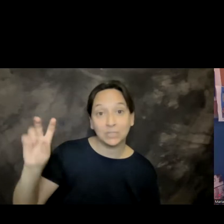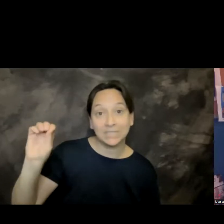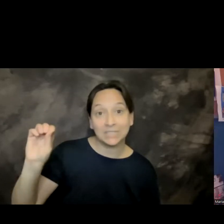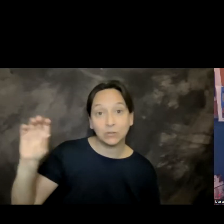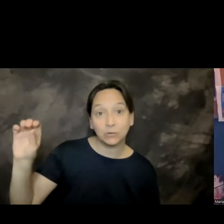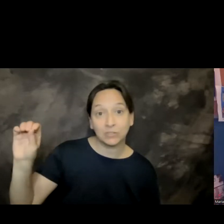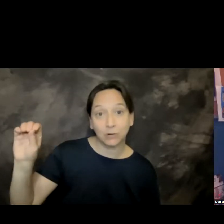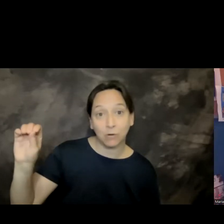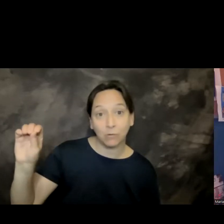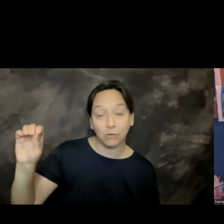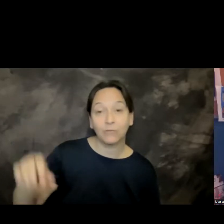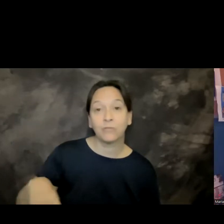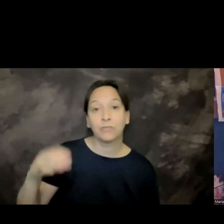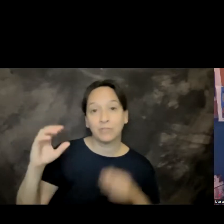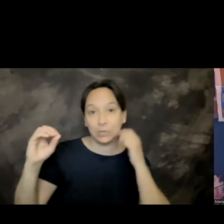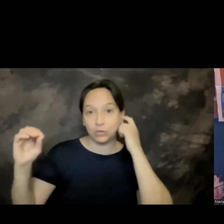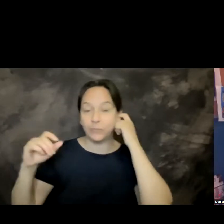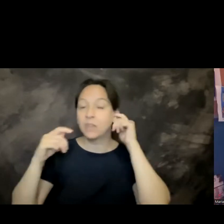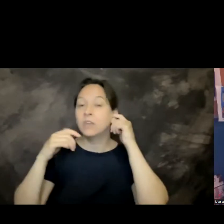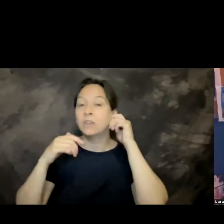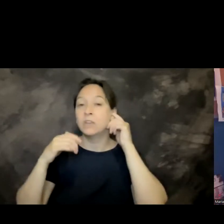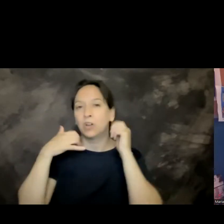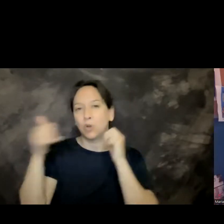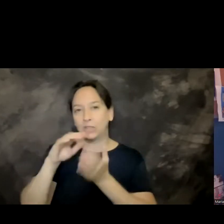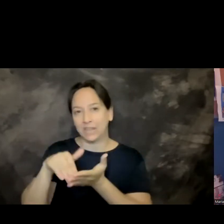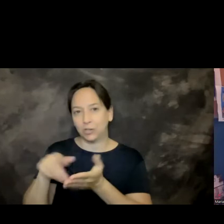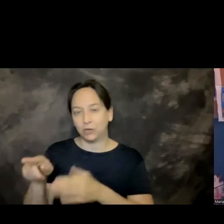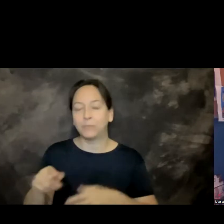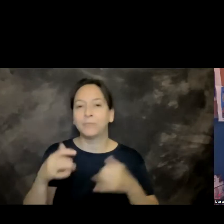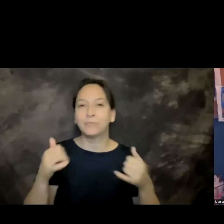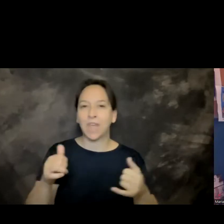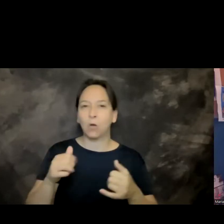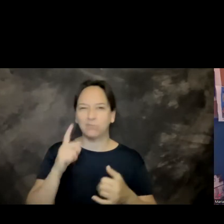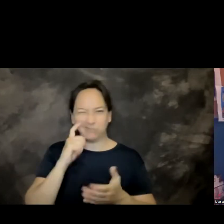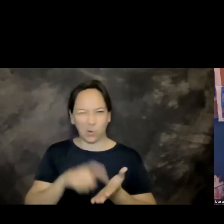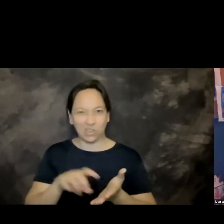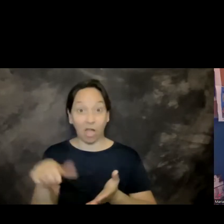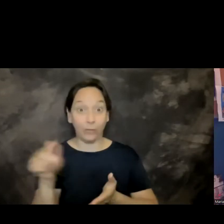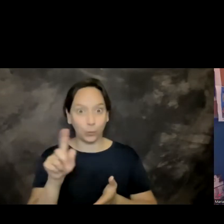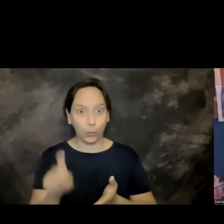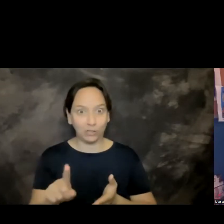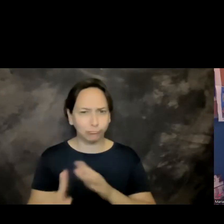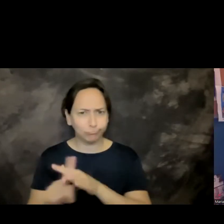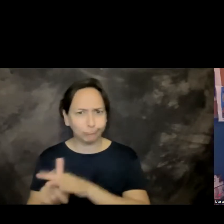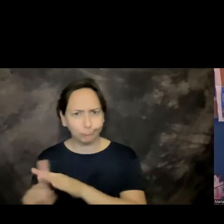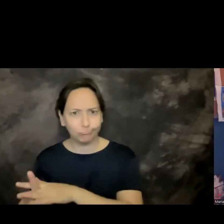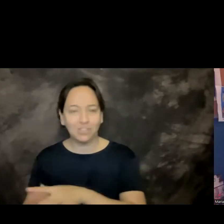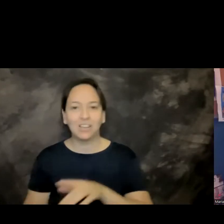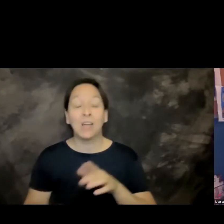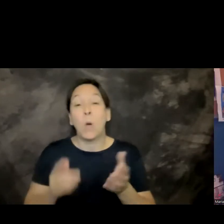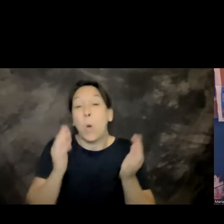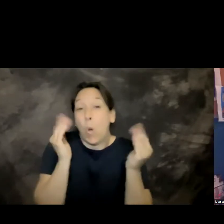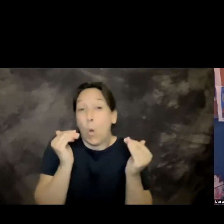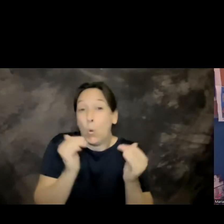617-222-3200. Okay, and I'll read one more question that came up a couple of times that potentially has a fast answer,